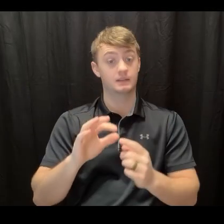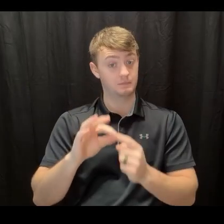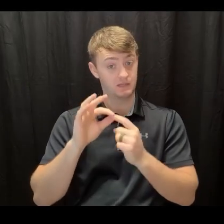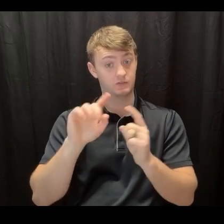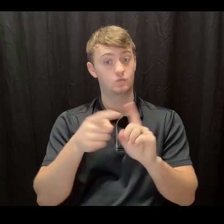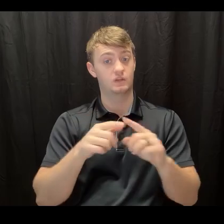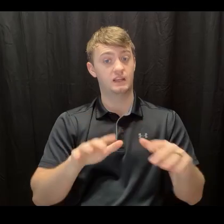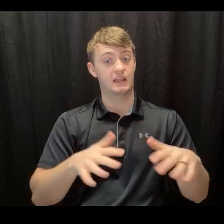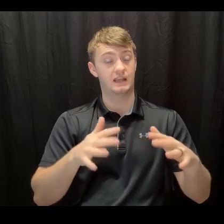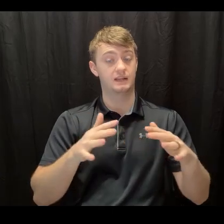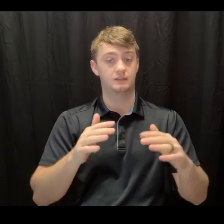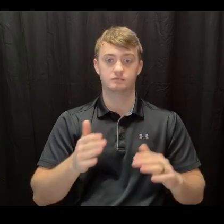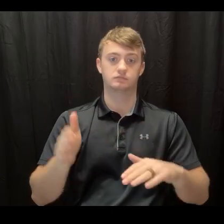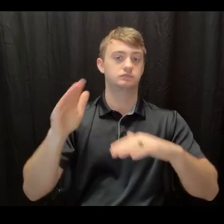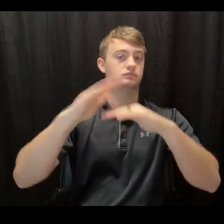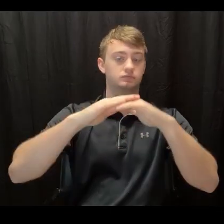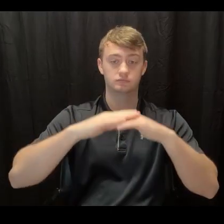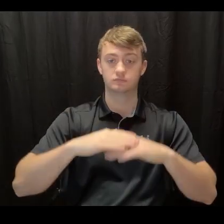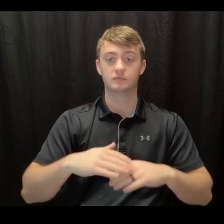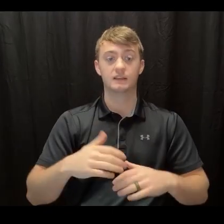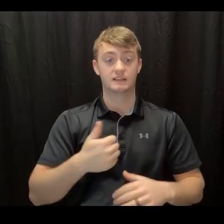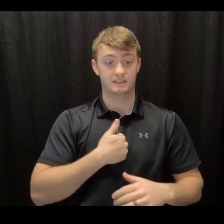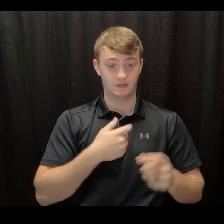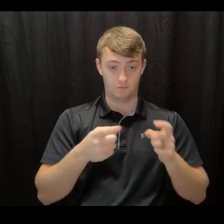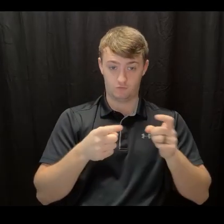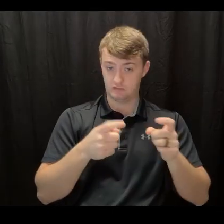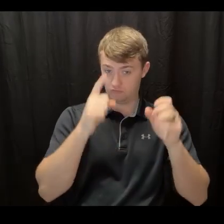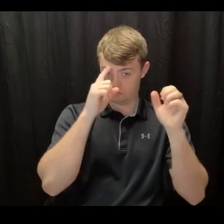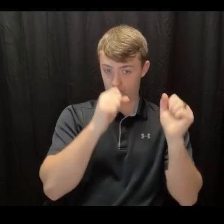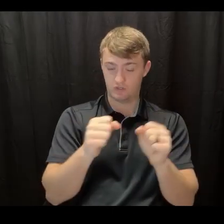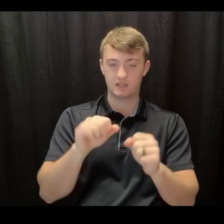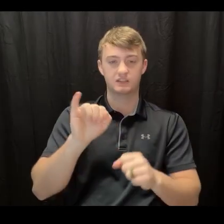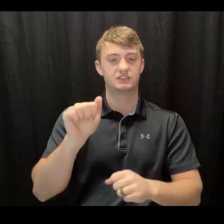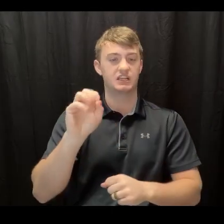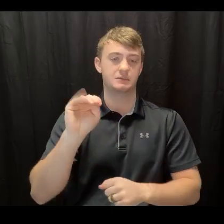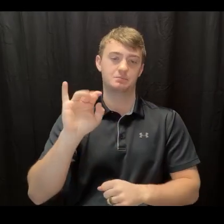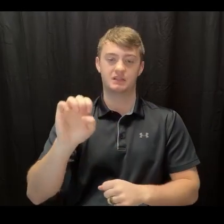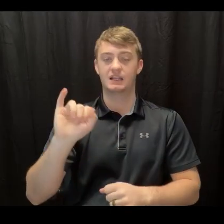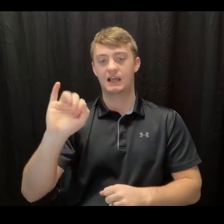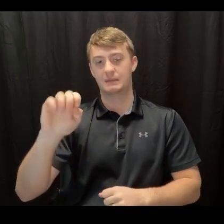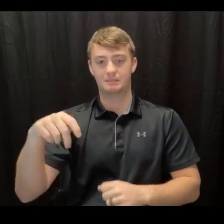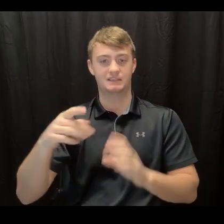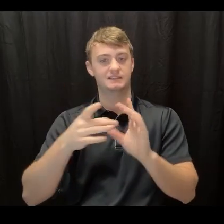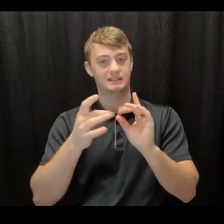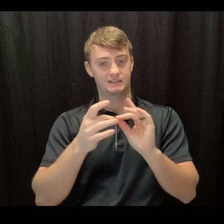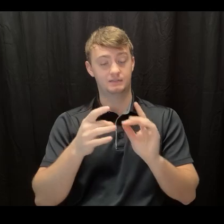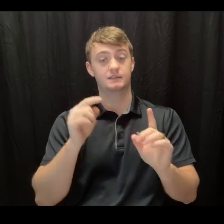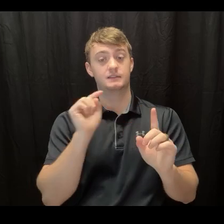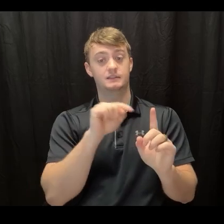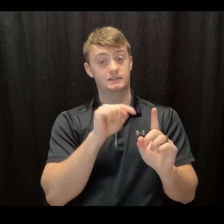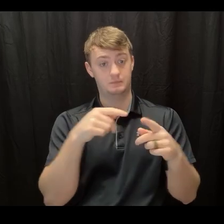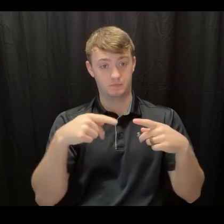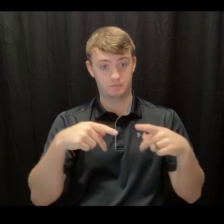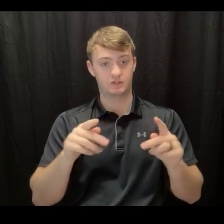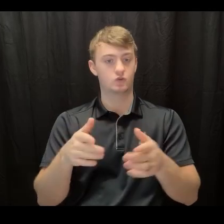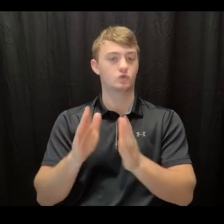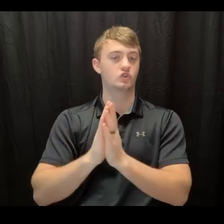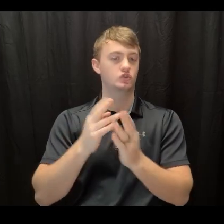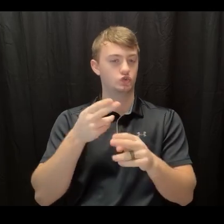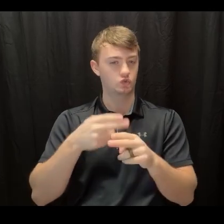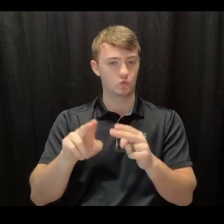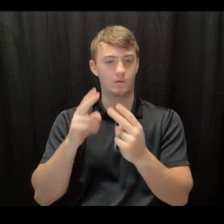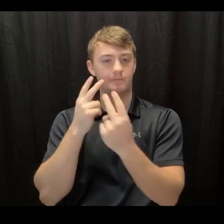attention, especially when her anxiety is heightened. As a self-regulation strategy, Jasmine's IEP states that she is